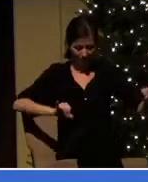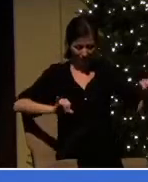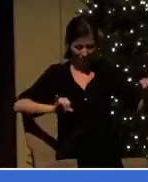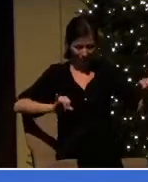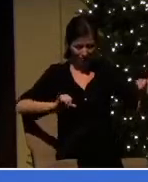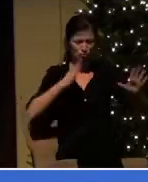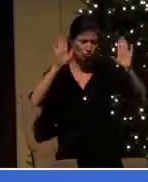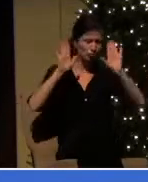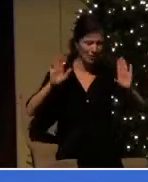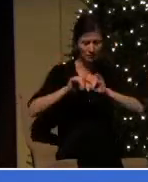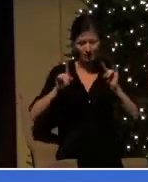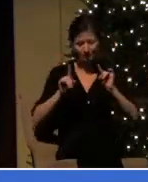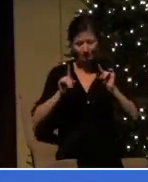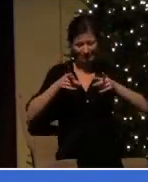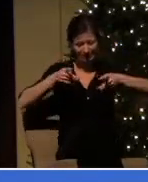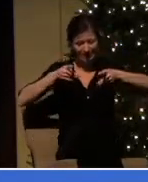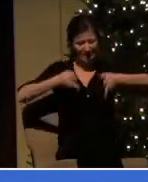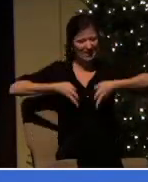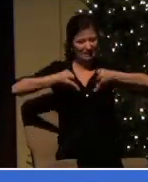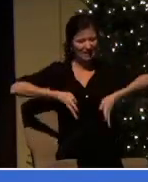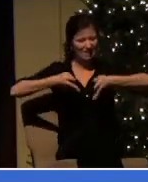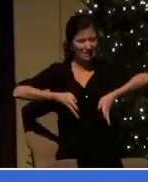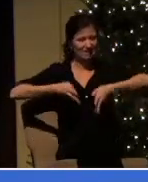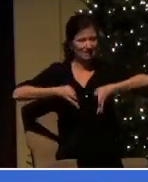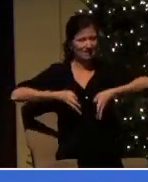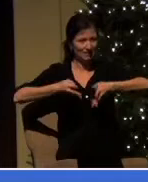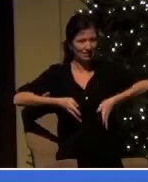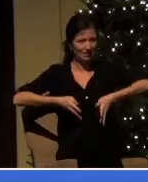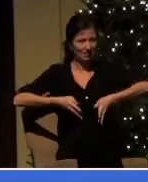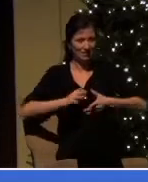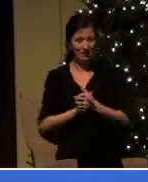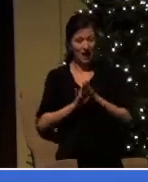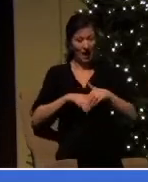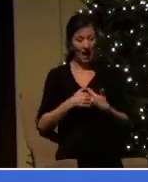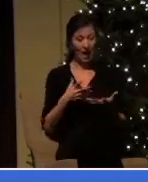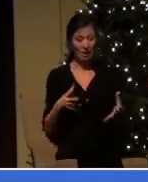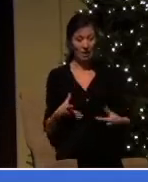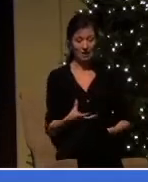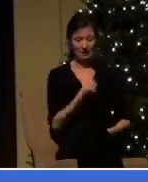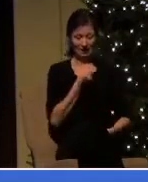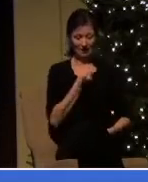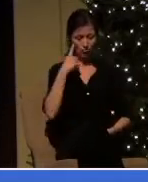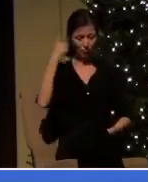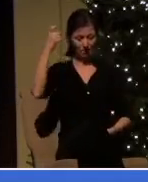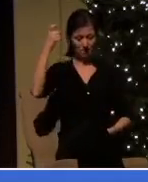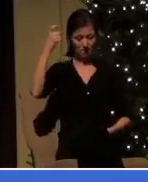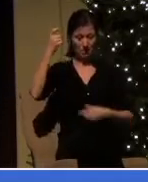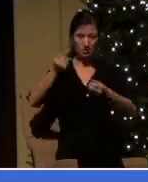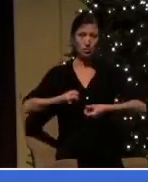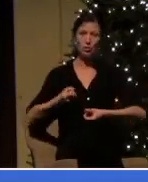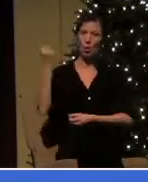even get out of the box. It takes an uncommon amount of guts to put your dreams on the line, to hold them up and to